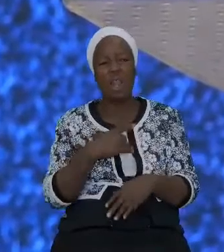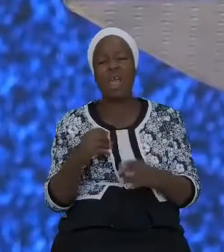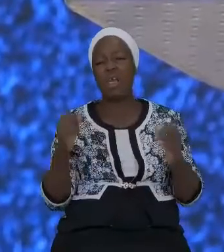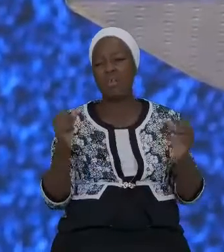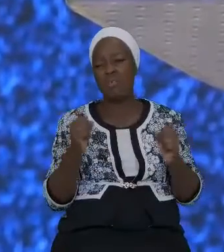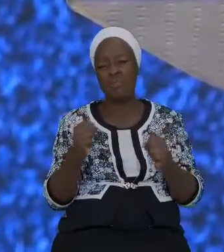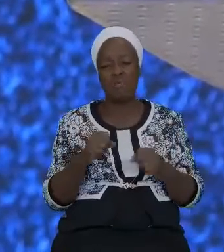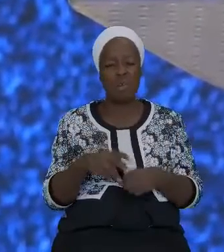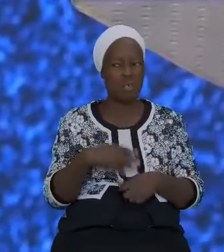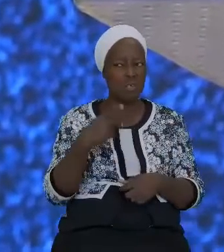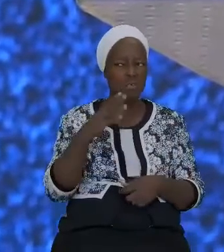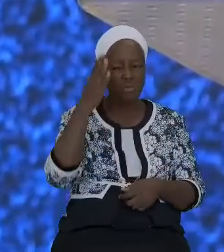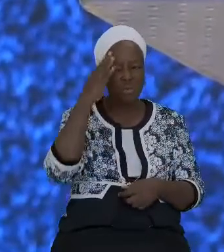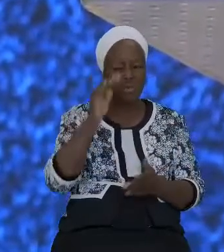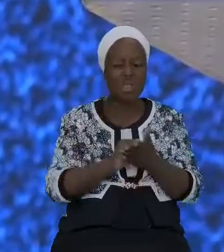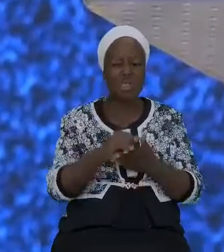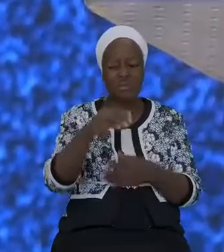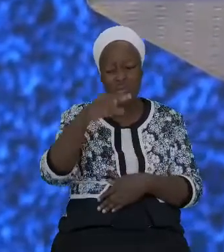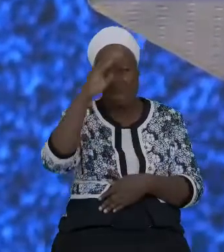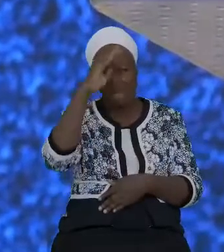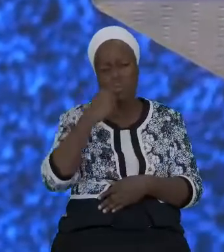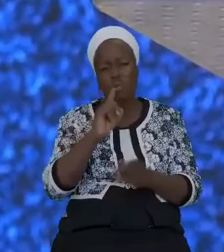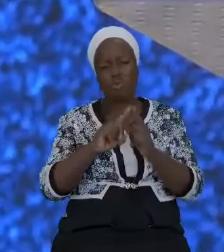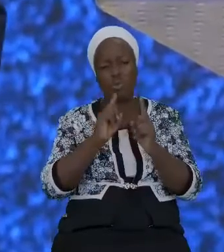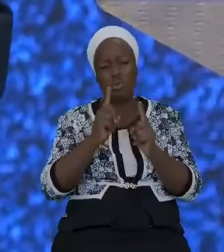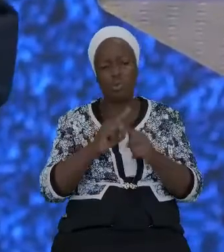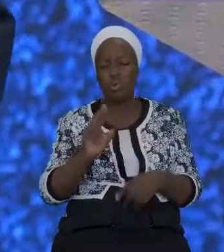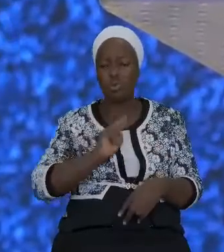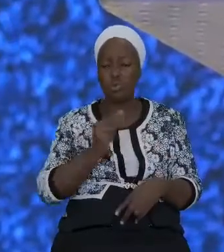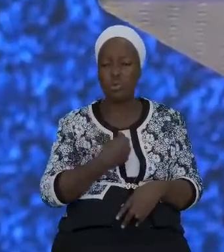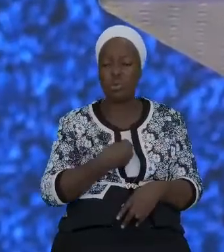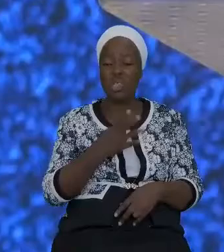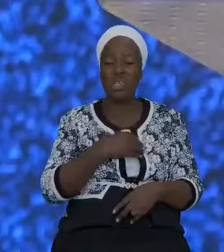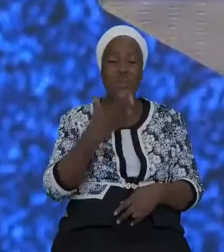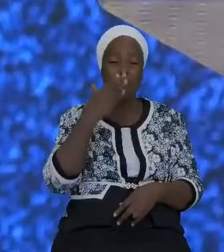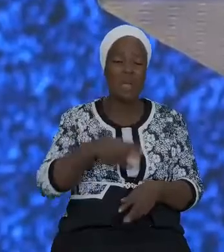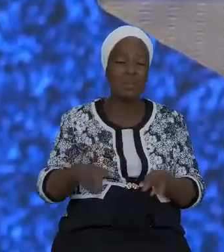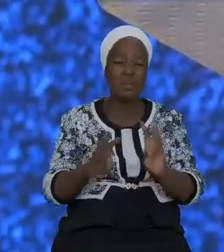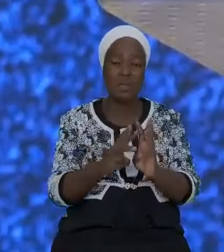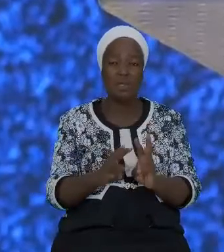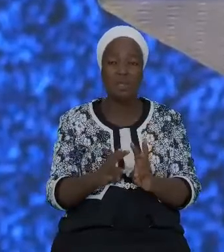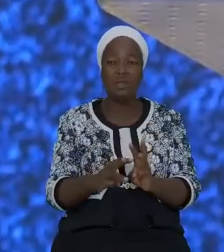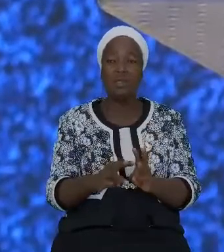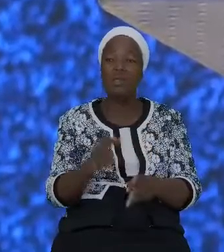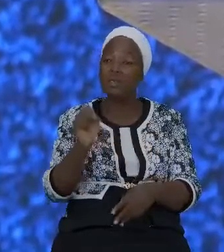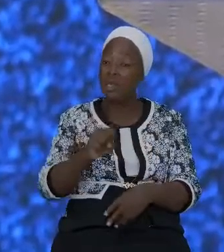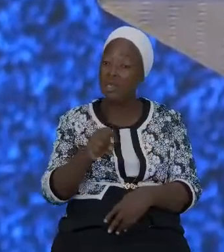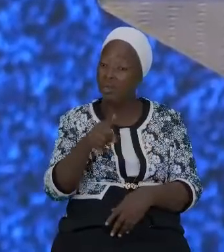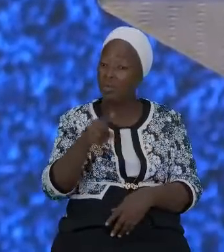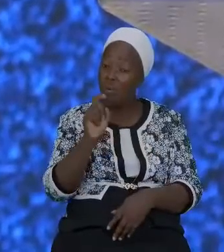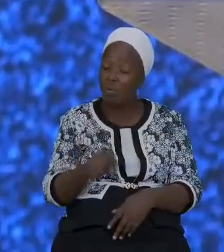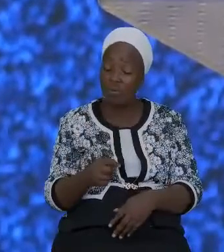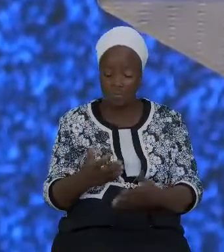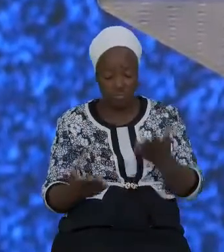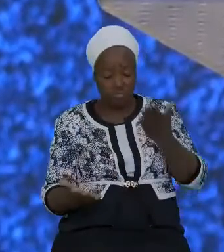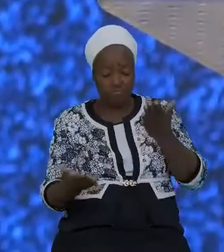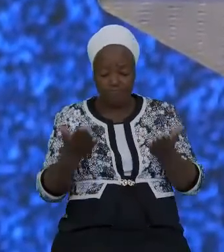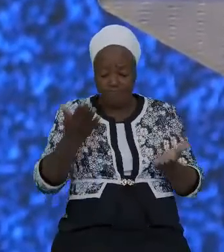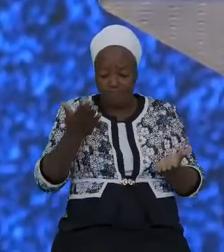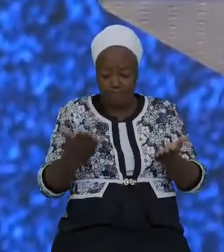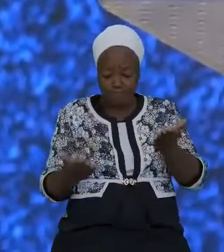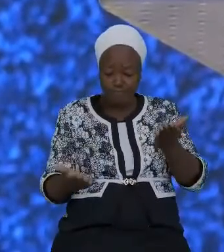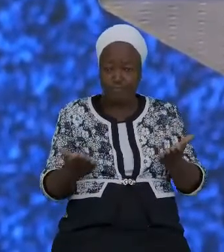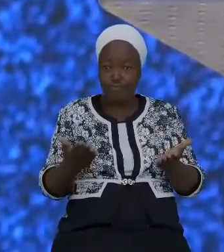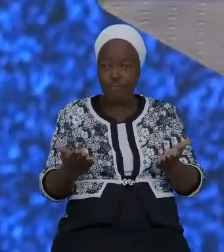to us roughly the first time we went. Well, you must wait.